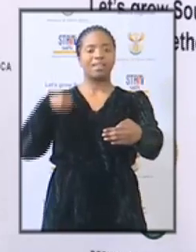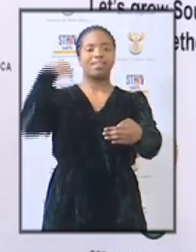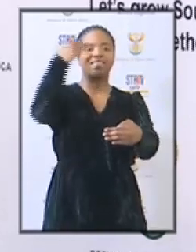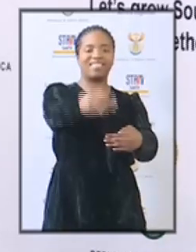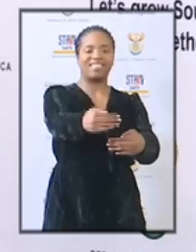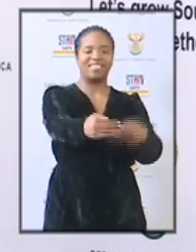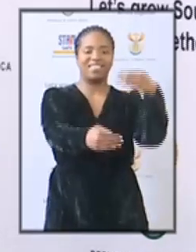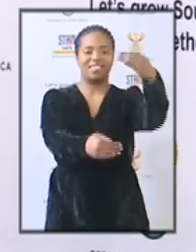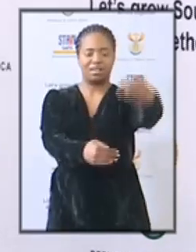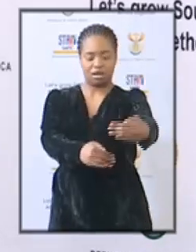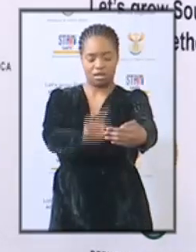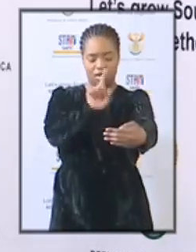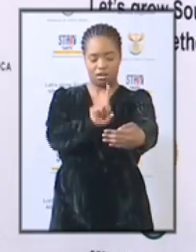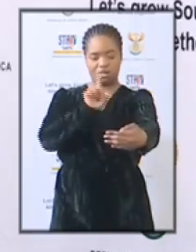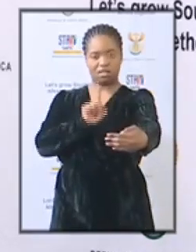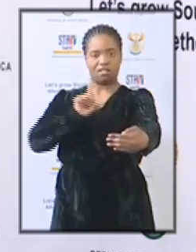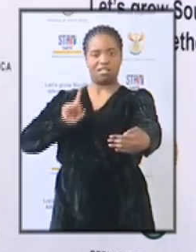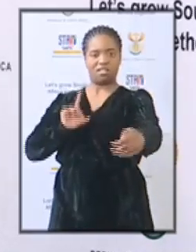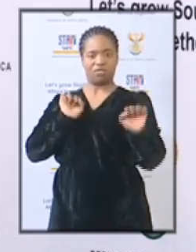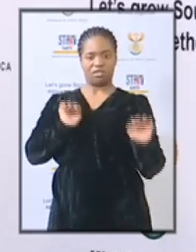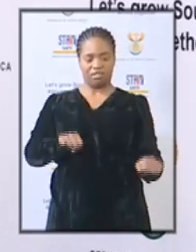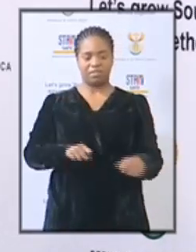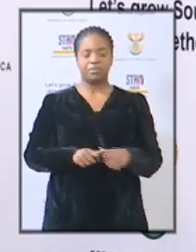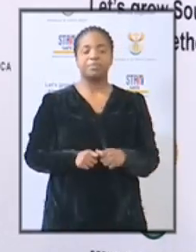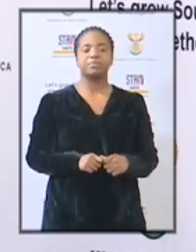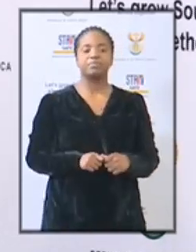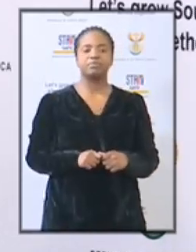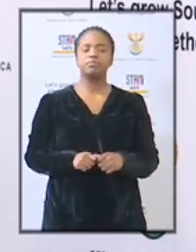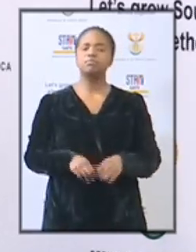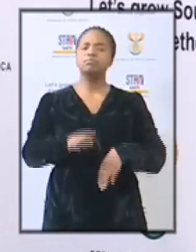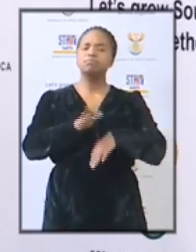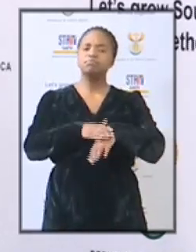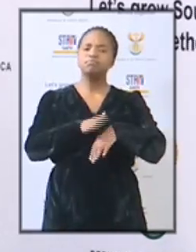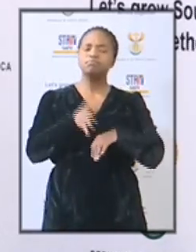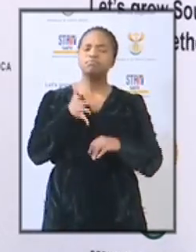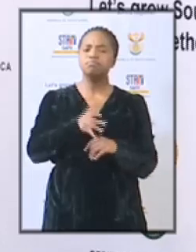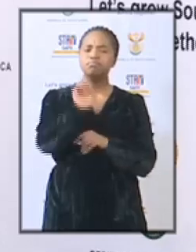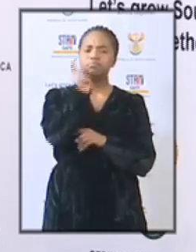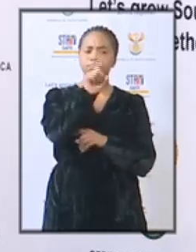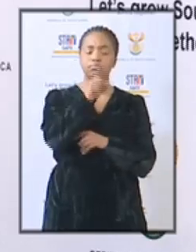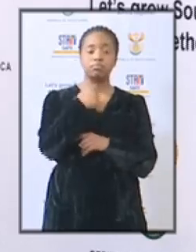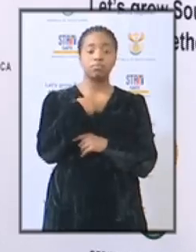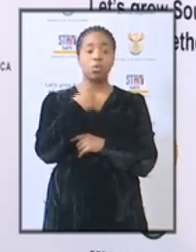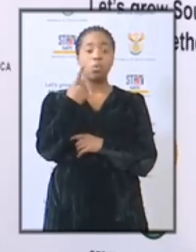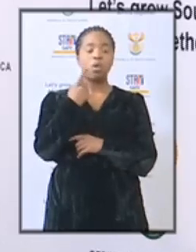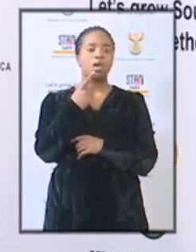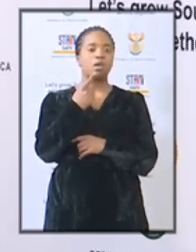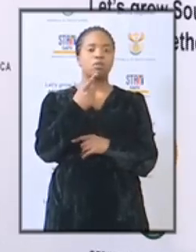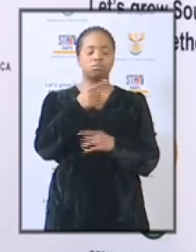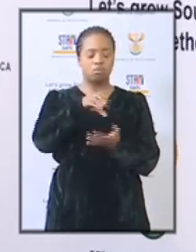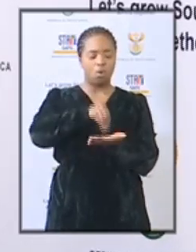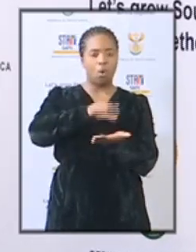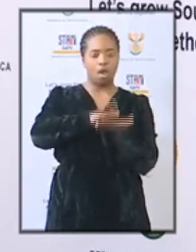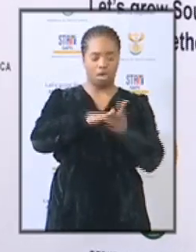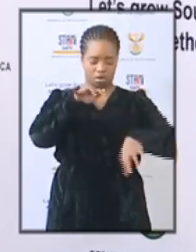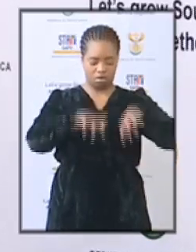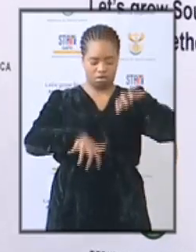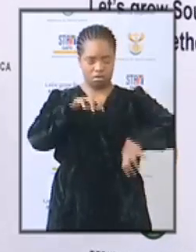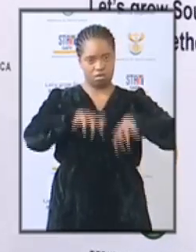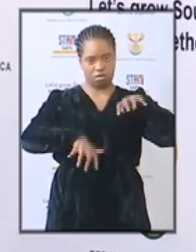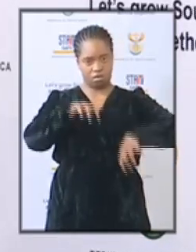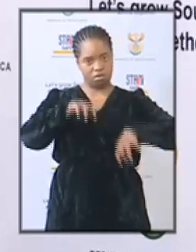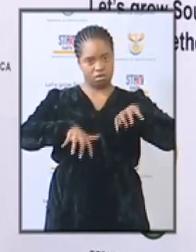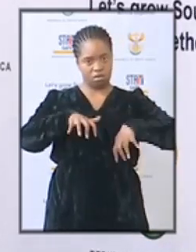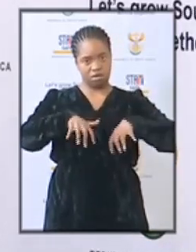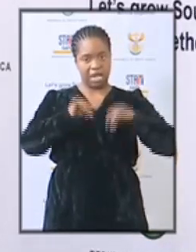their excursions. We further encourage online booking where possible to allow the